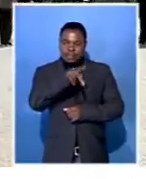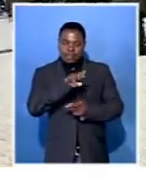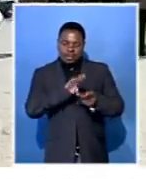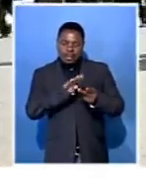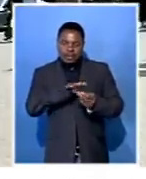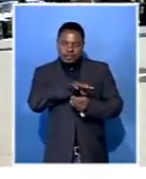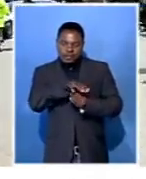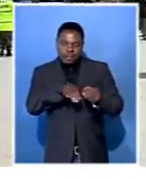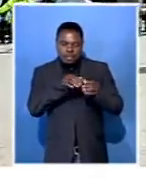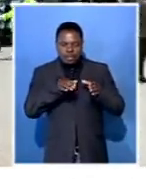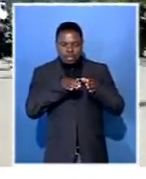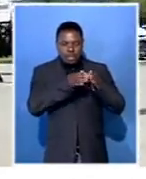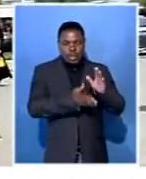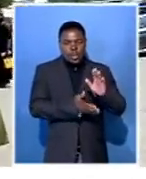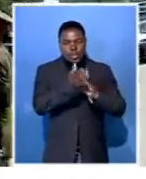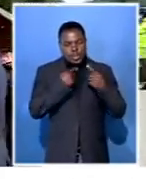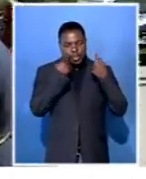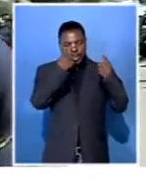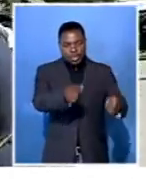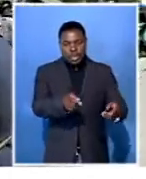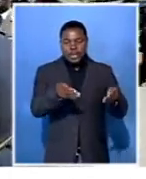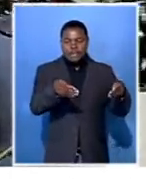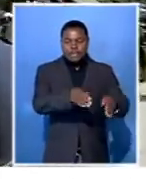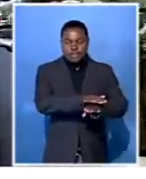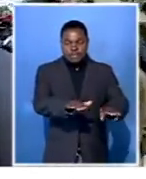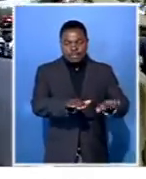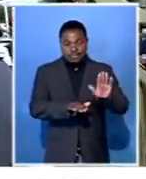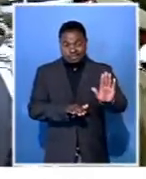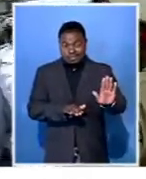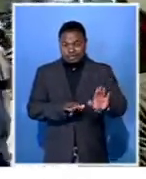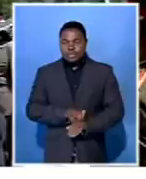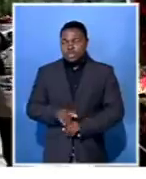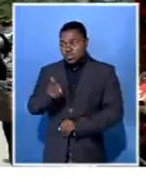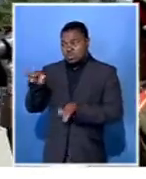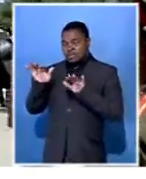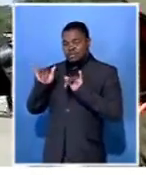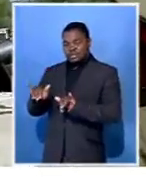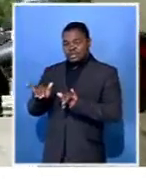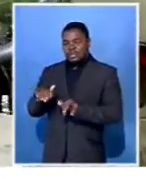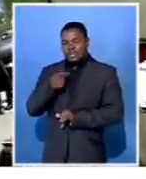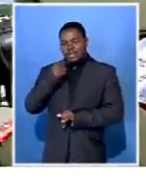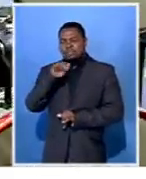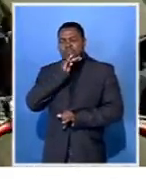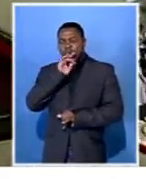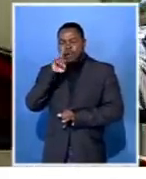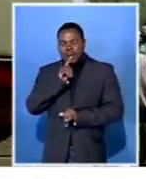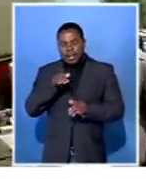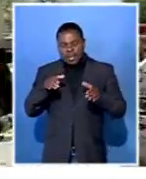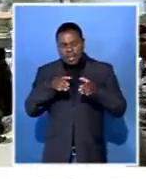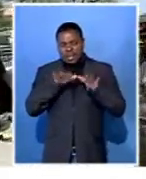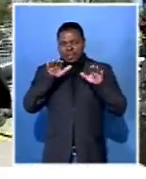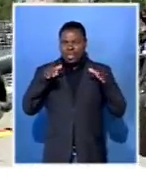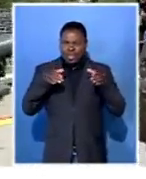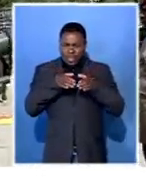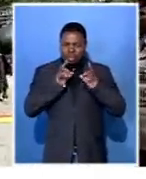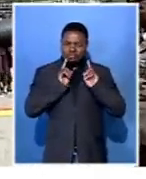close family to proceed on to the cemetery, as of course it's going to be quite a small contingent that is allowed in the gravesite.